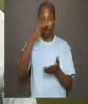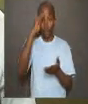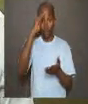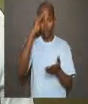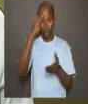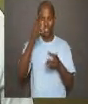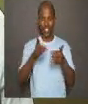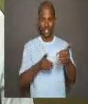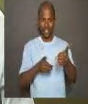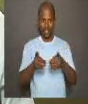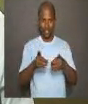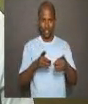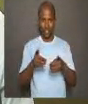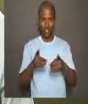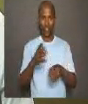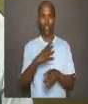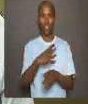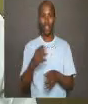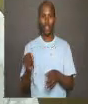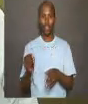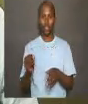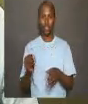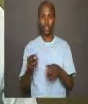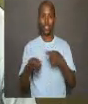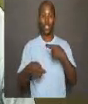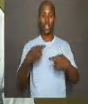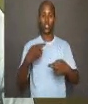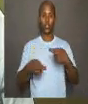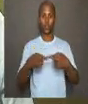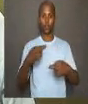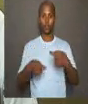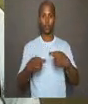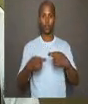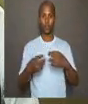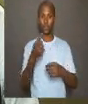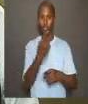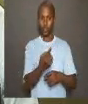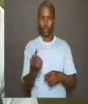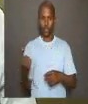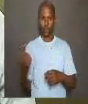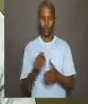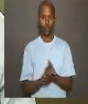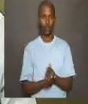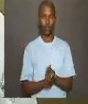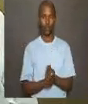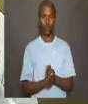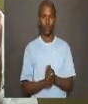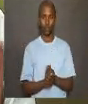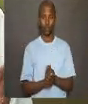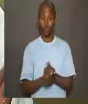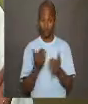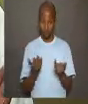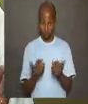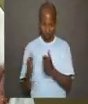their definitions and their relationships to each other. Are